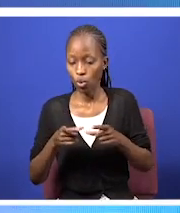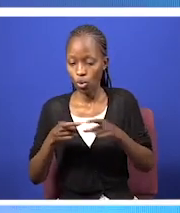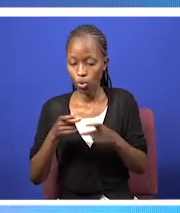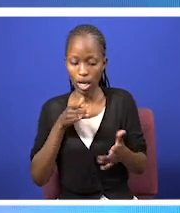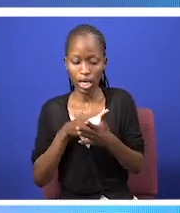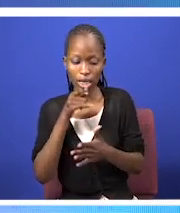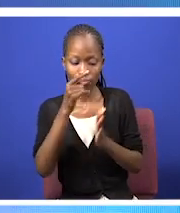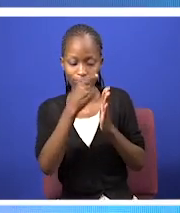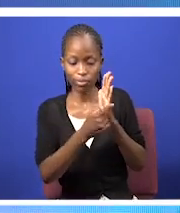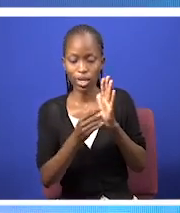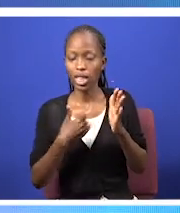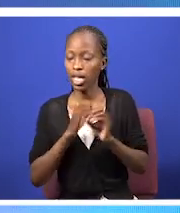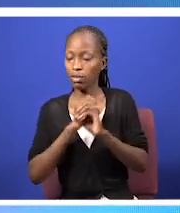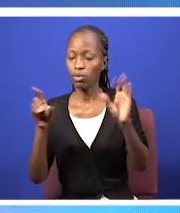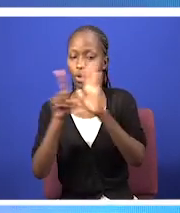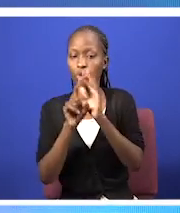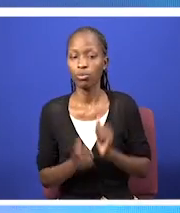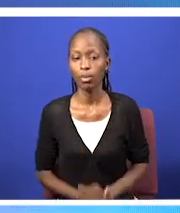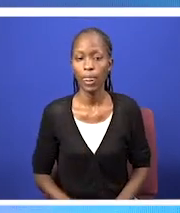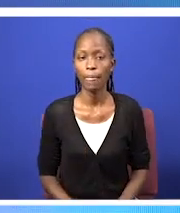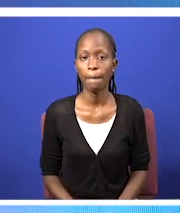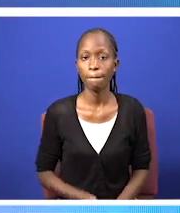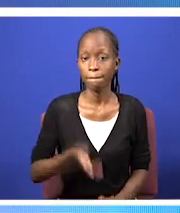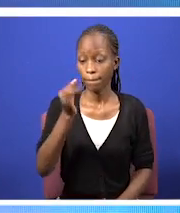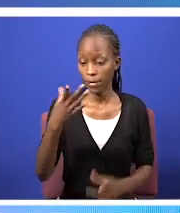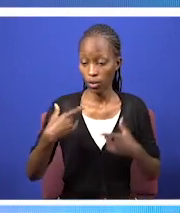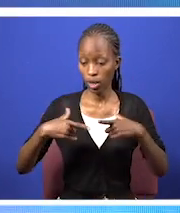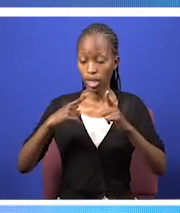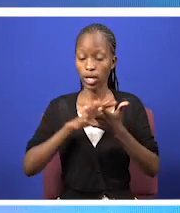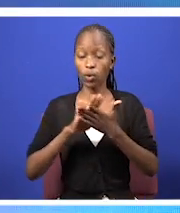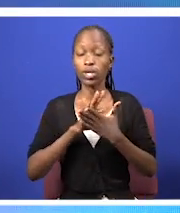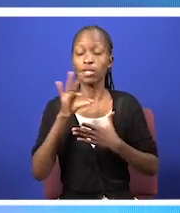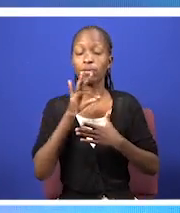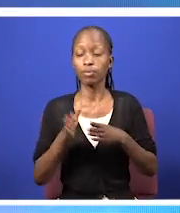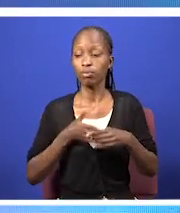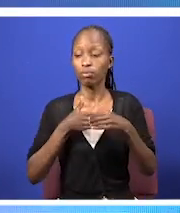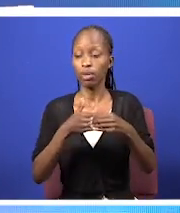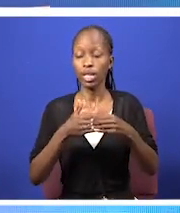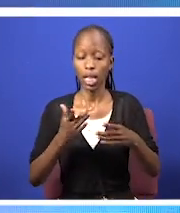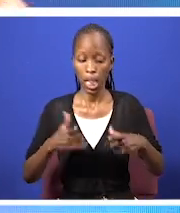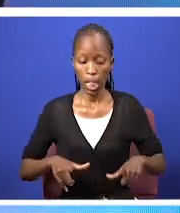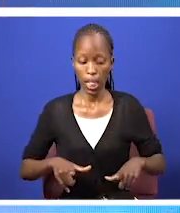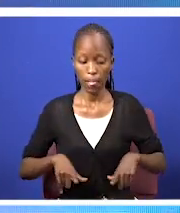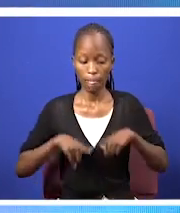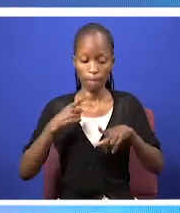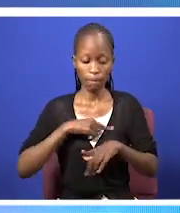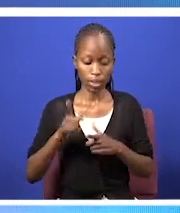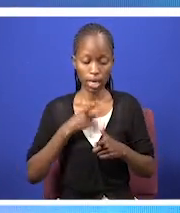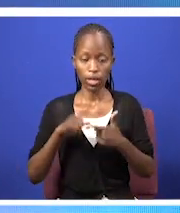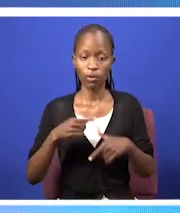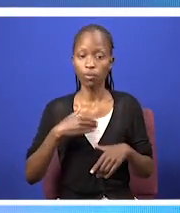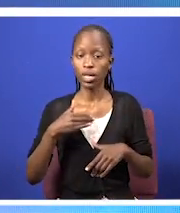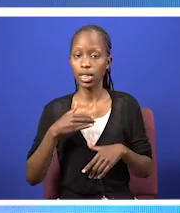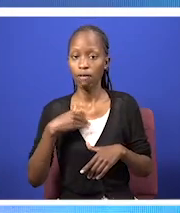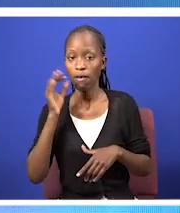such things, there is no law. If we allow the Holy Spirit to guide our lives, we will produce